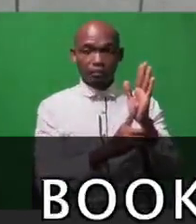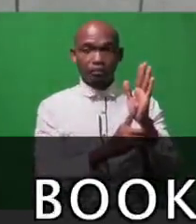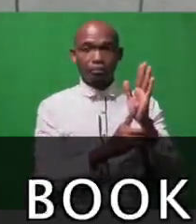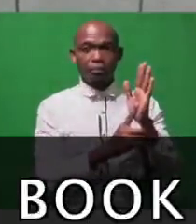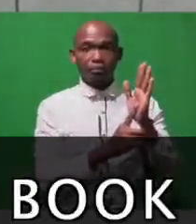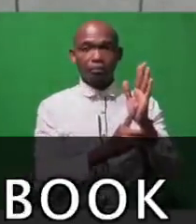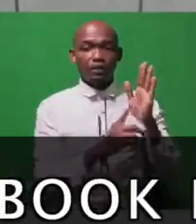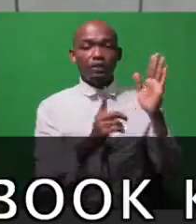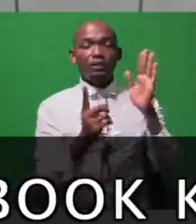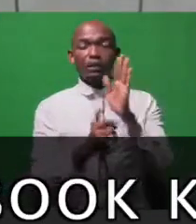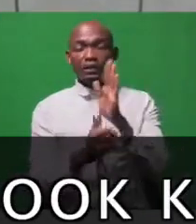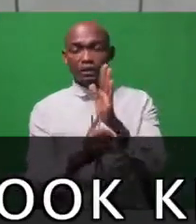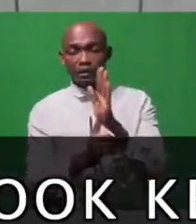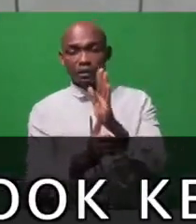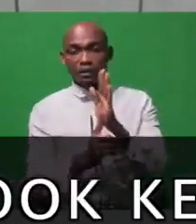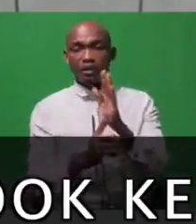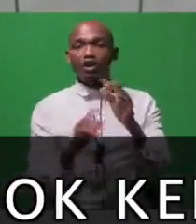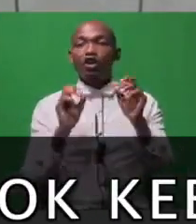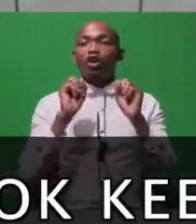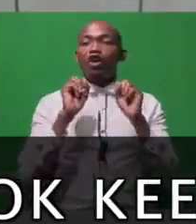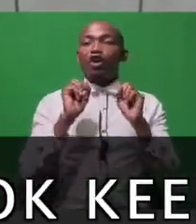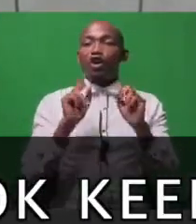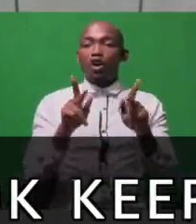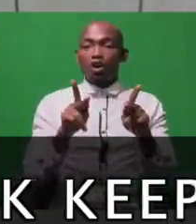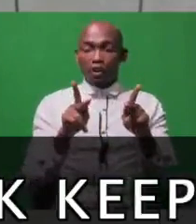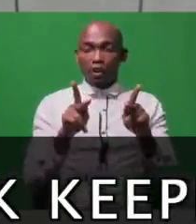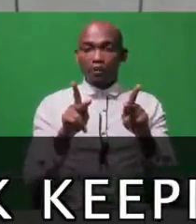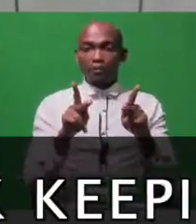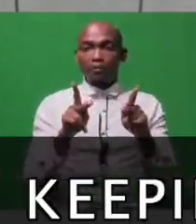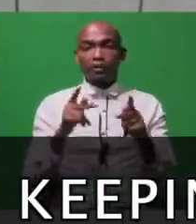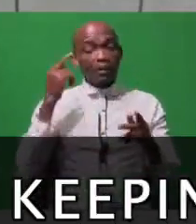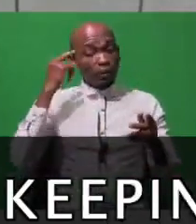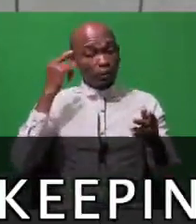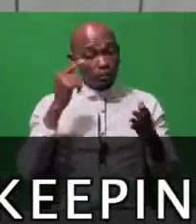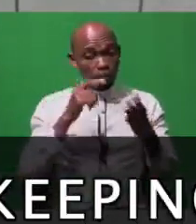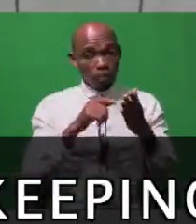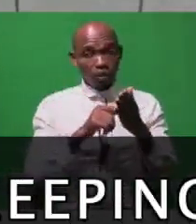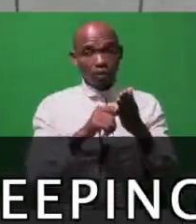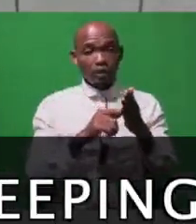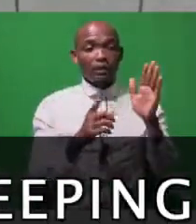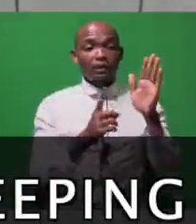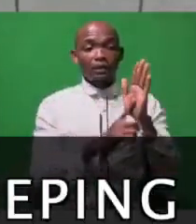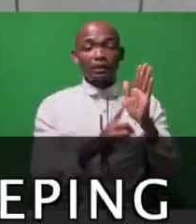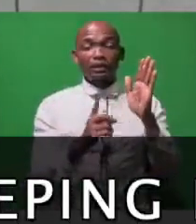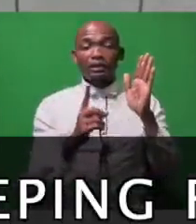6. Okay. It means you got